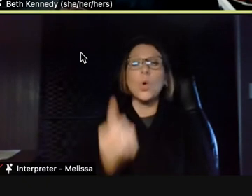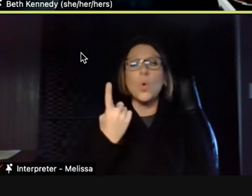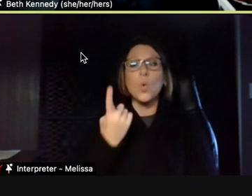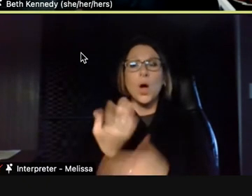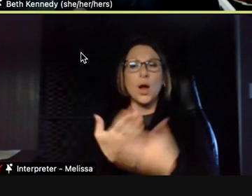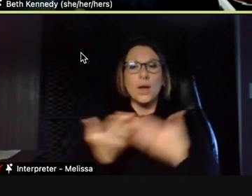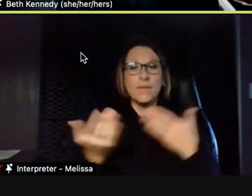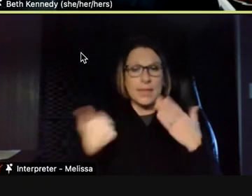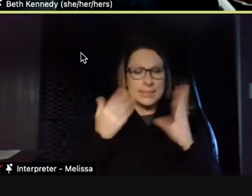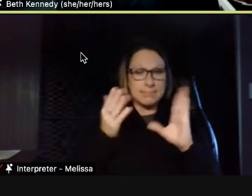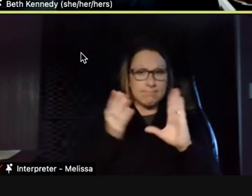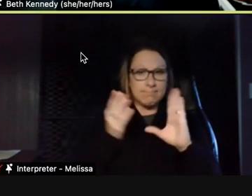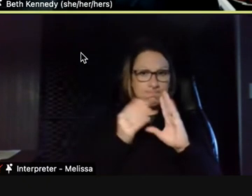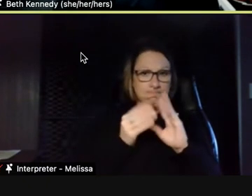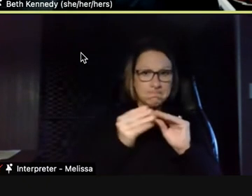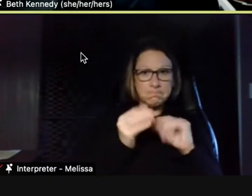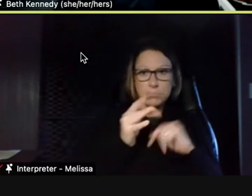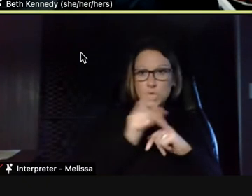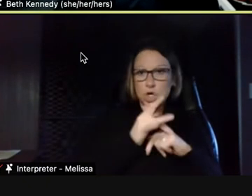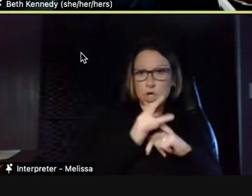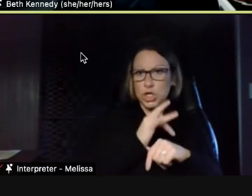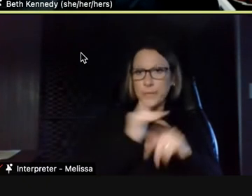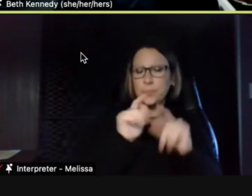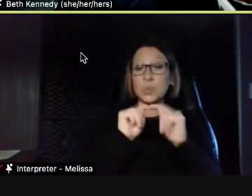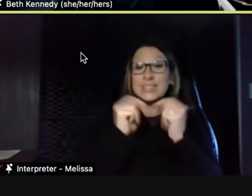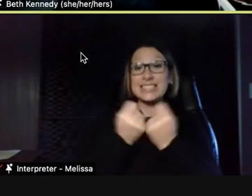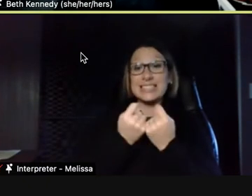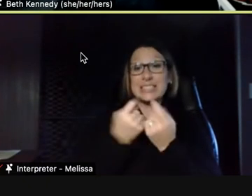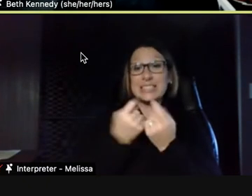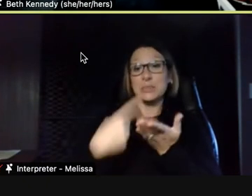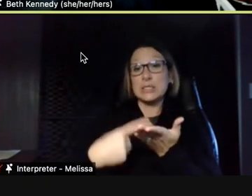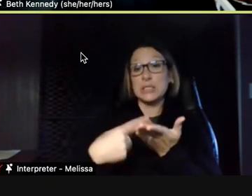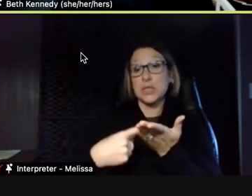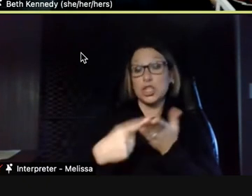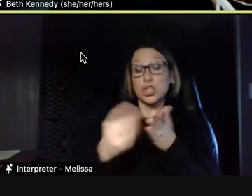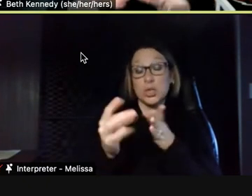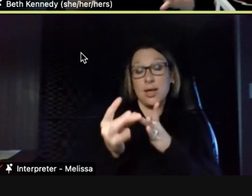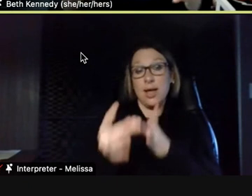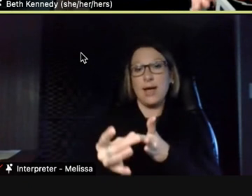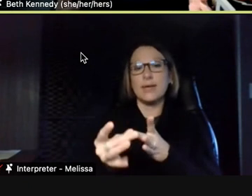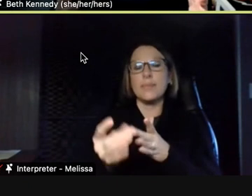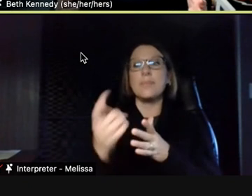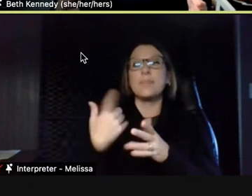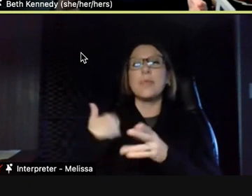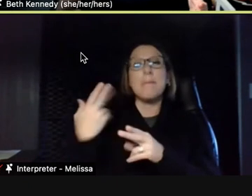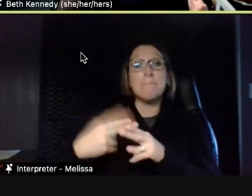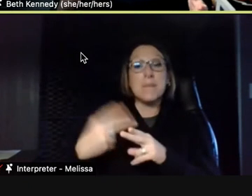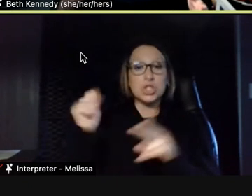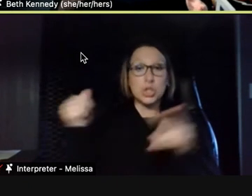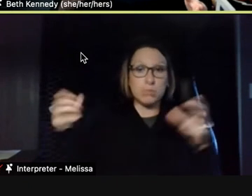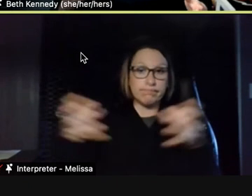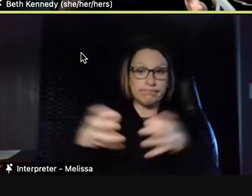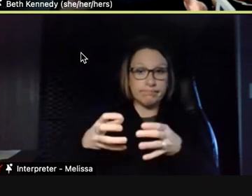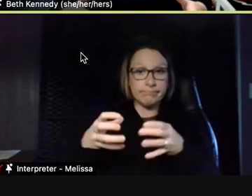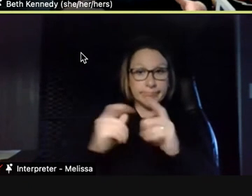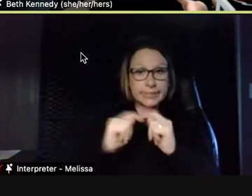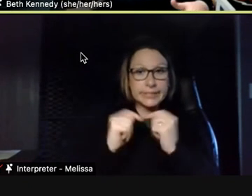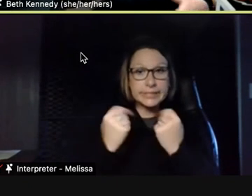about earlier was the team discussion guide. I had said that you can get together as a team and talk